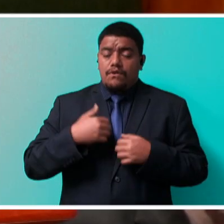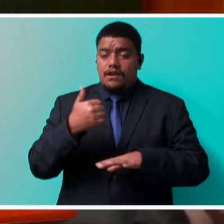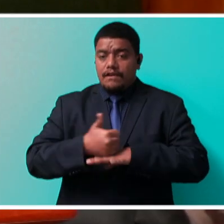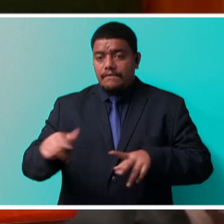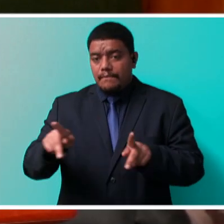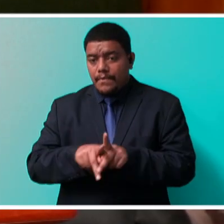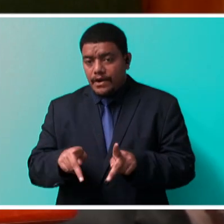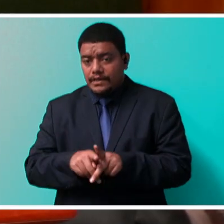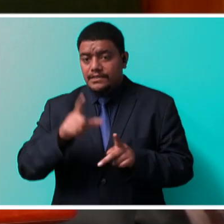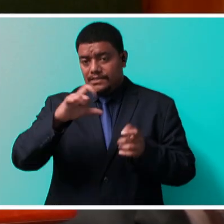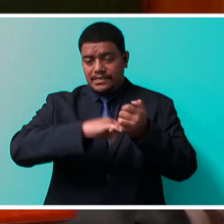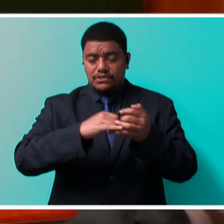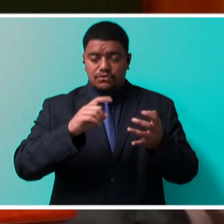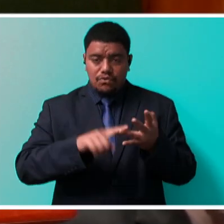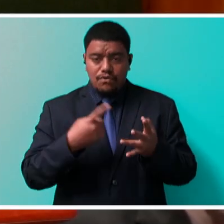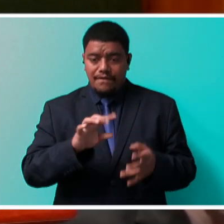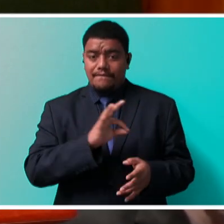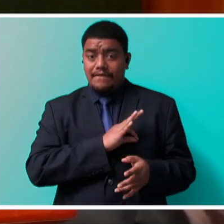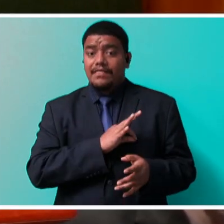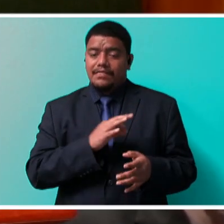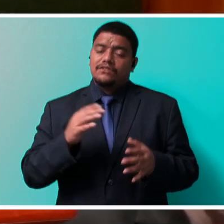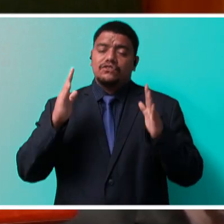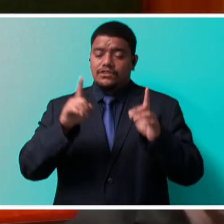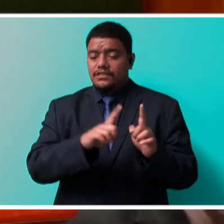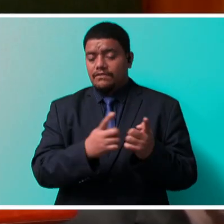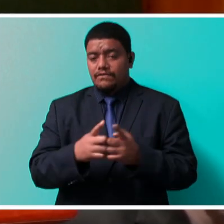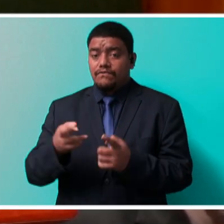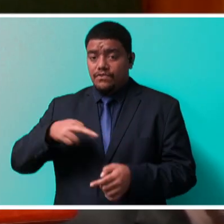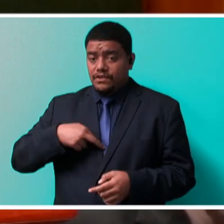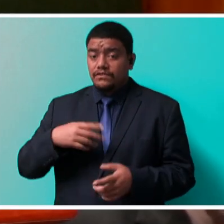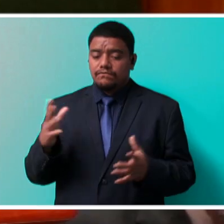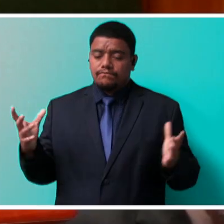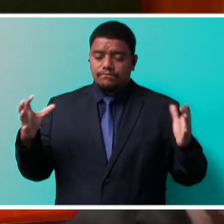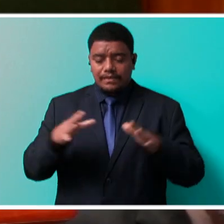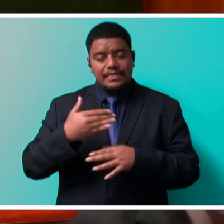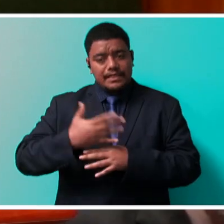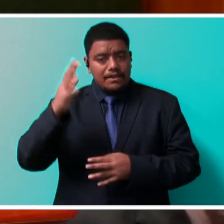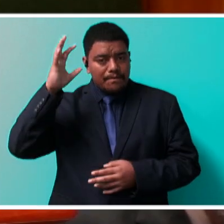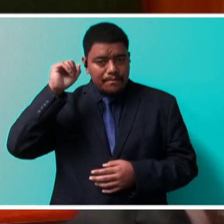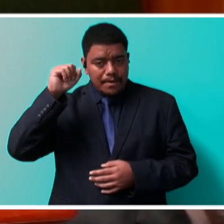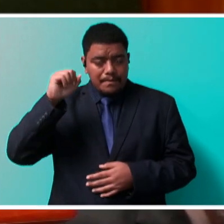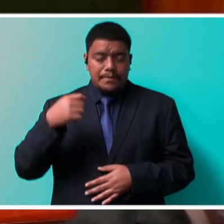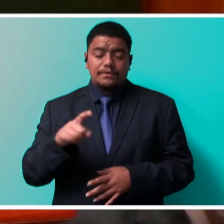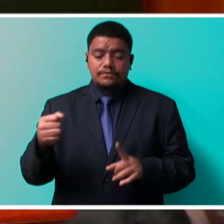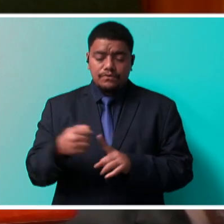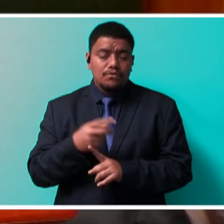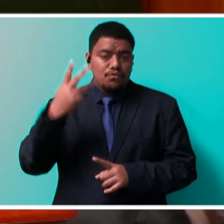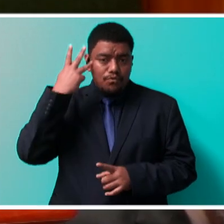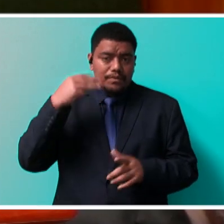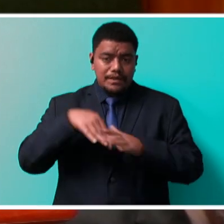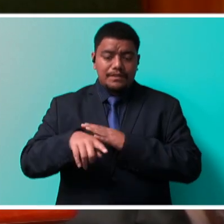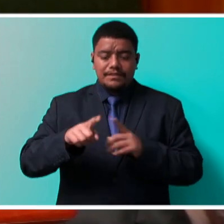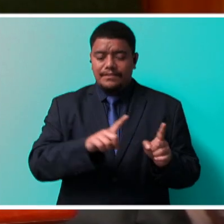partners, CSOs, faith-based, and corporate organizations who paused to commemorate the day, committing to empower women in their